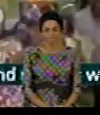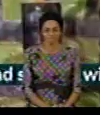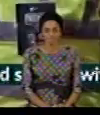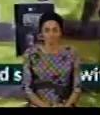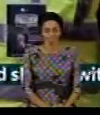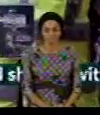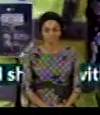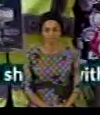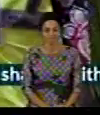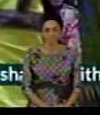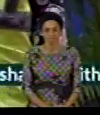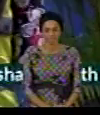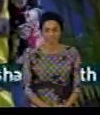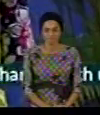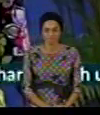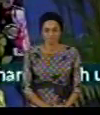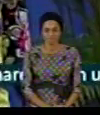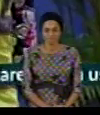Lumene banga.